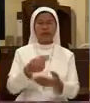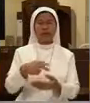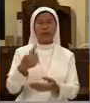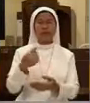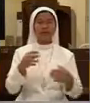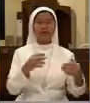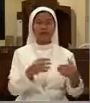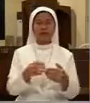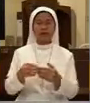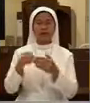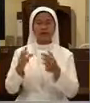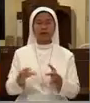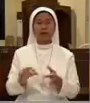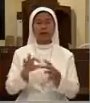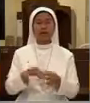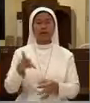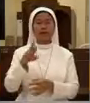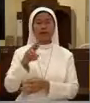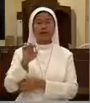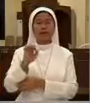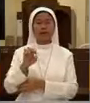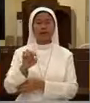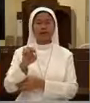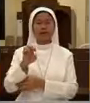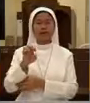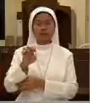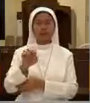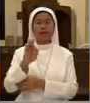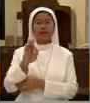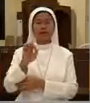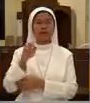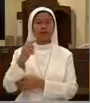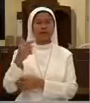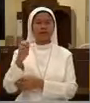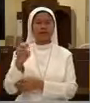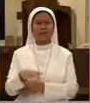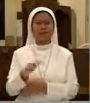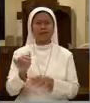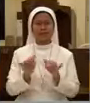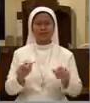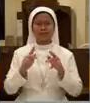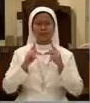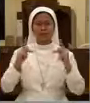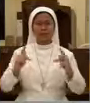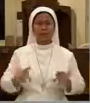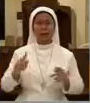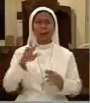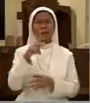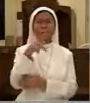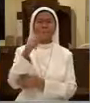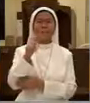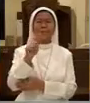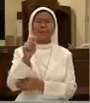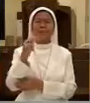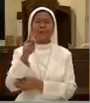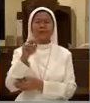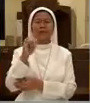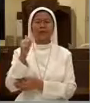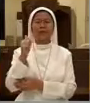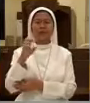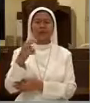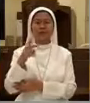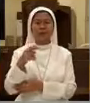the refugee camp, he looked like the patriarch, you know, of the group, approached me and